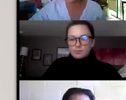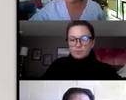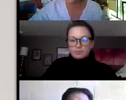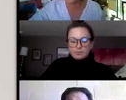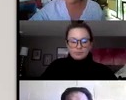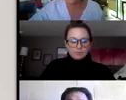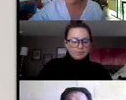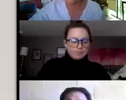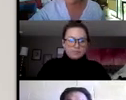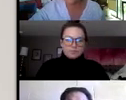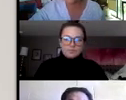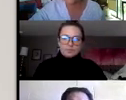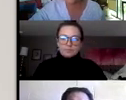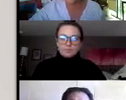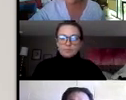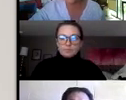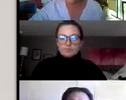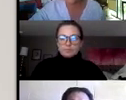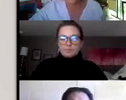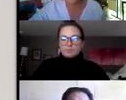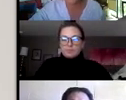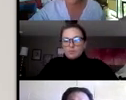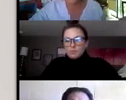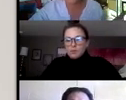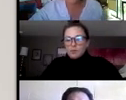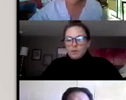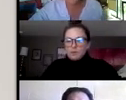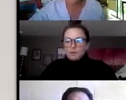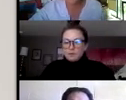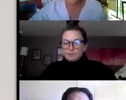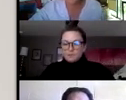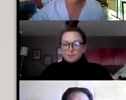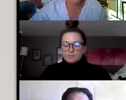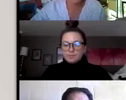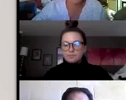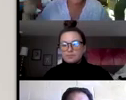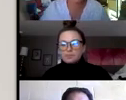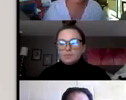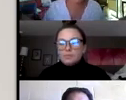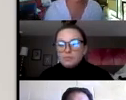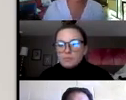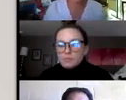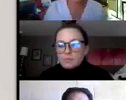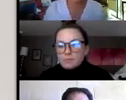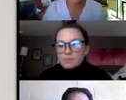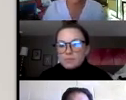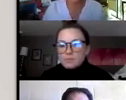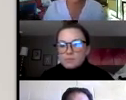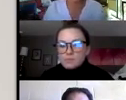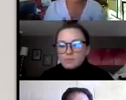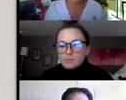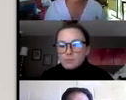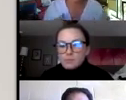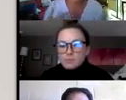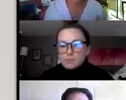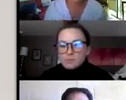when referring to a mixed gender group. So in Spanish, if in case you've never taken a Spanish class,